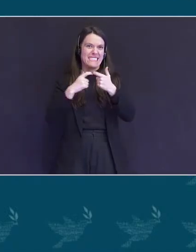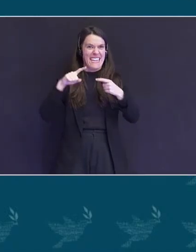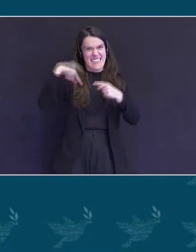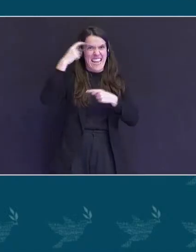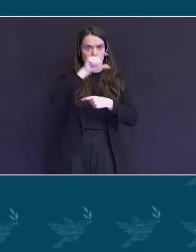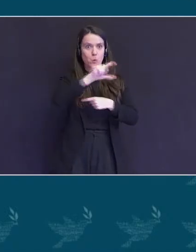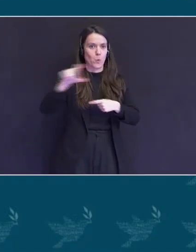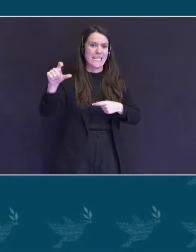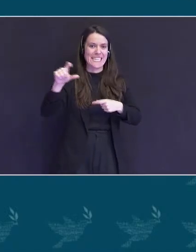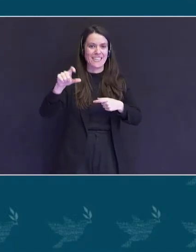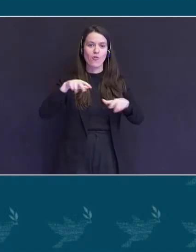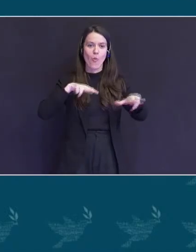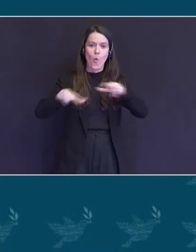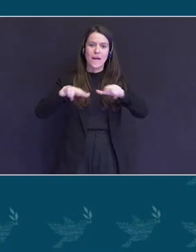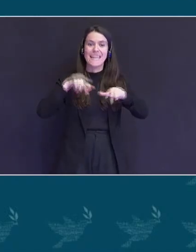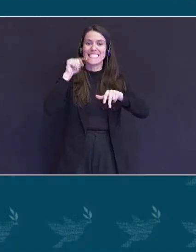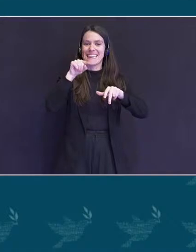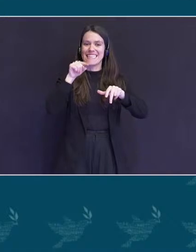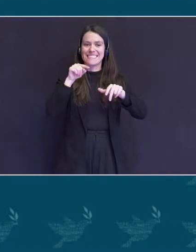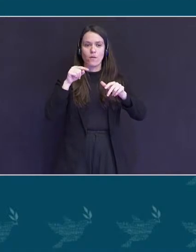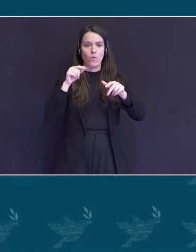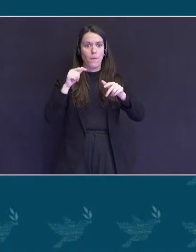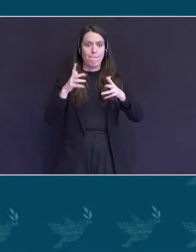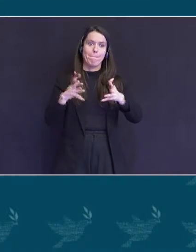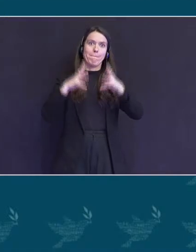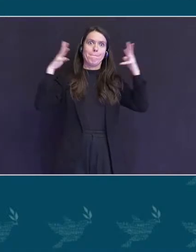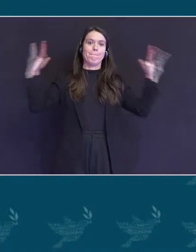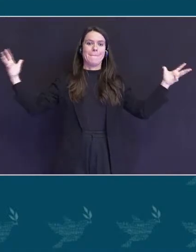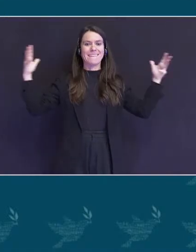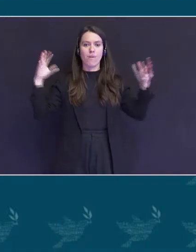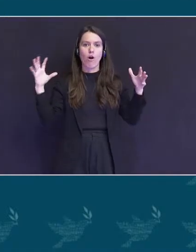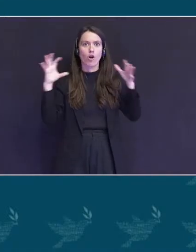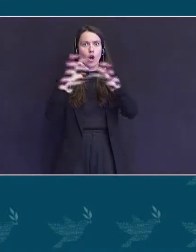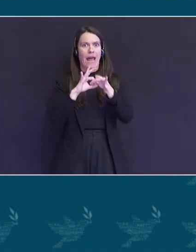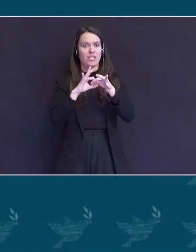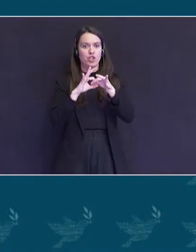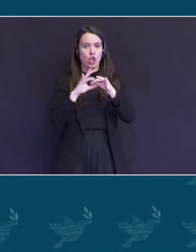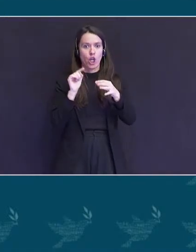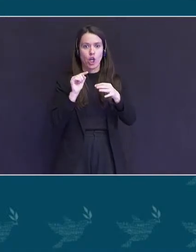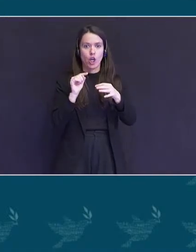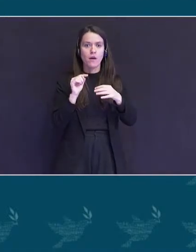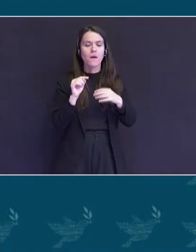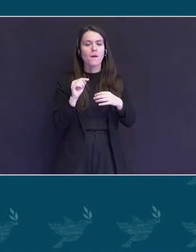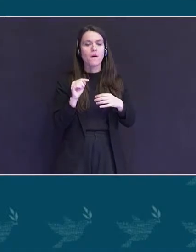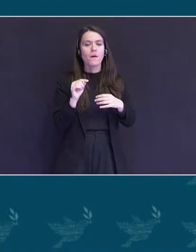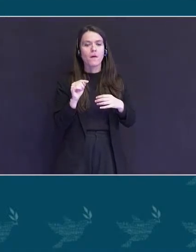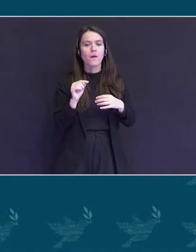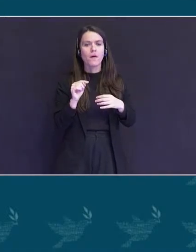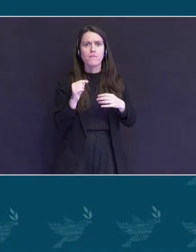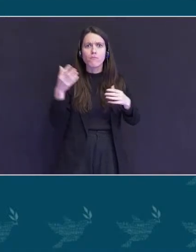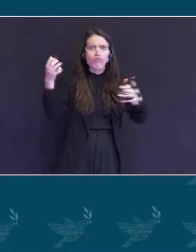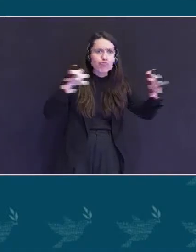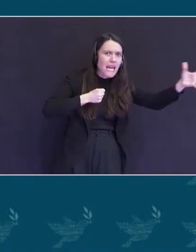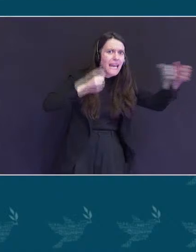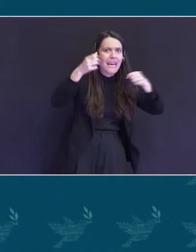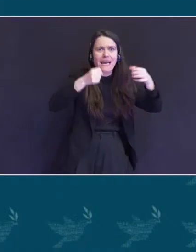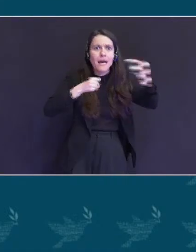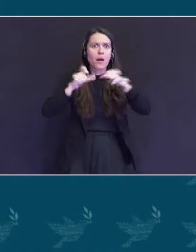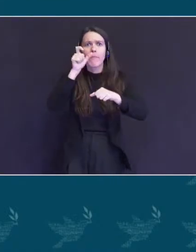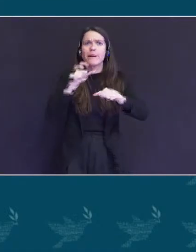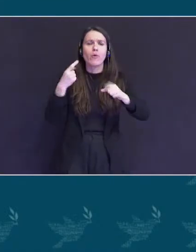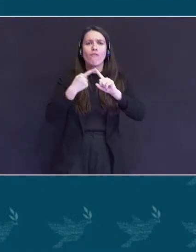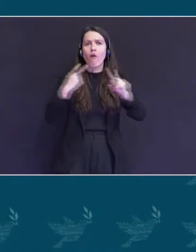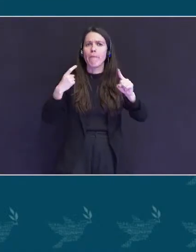is actually one of the global connection initiative that we bring together various people, so from